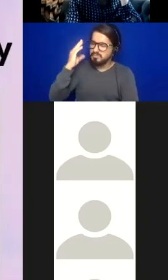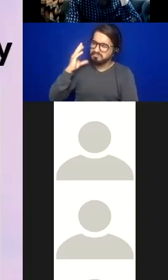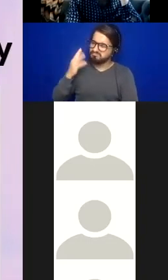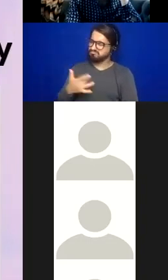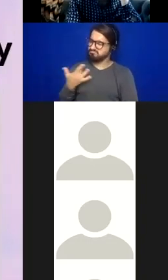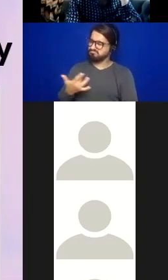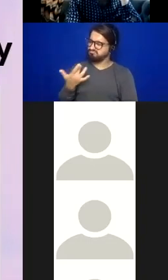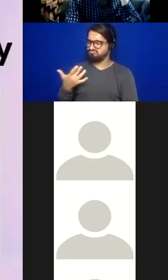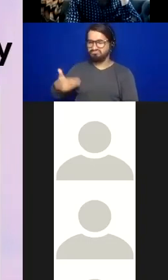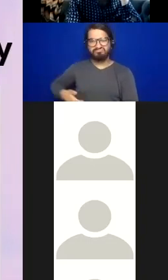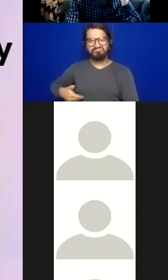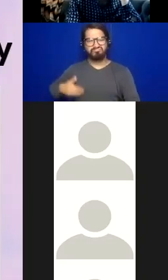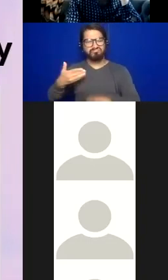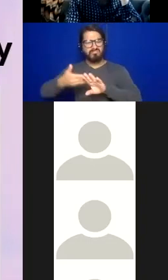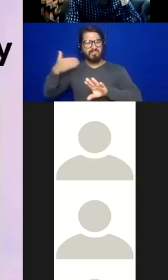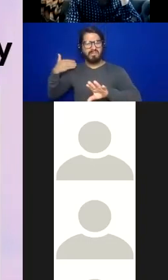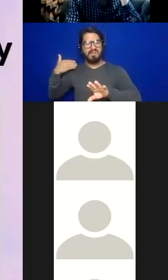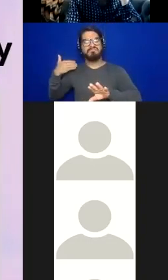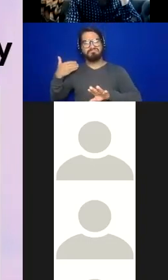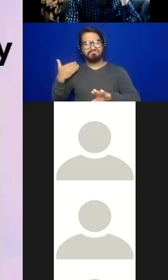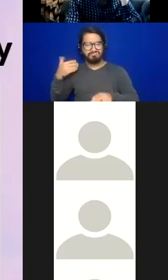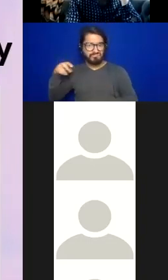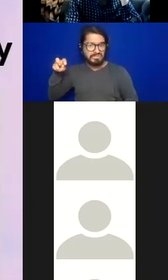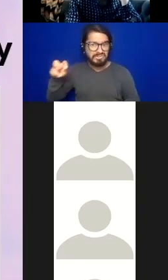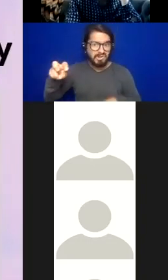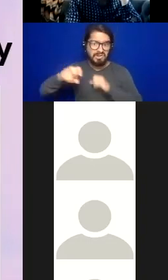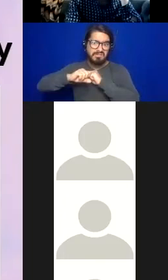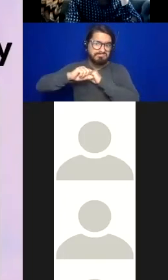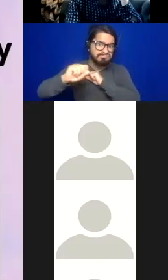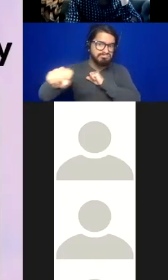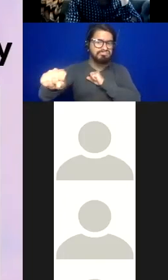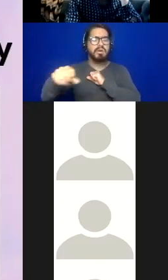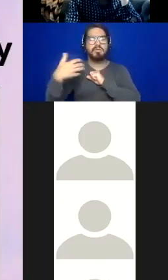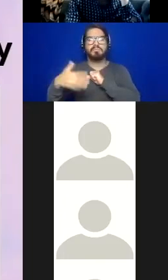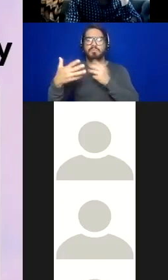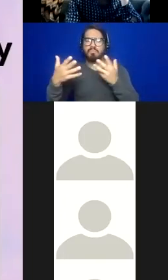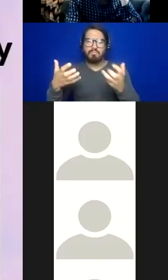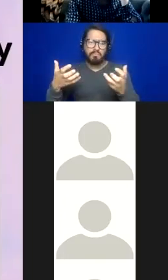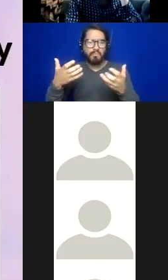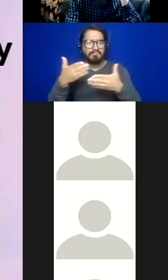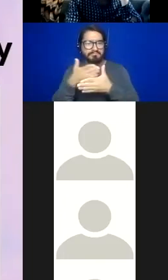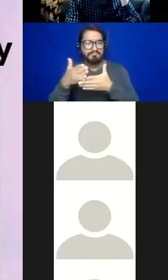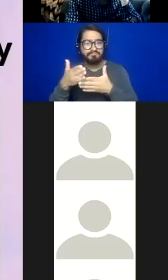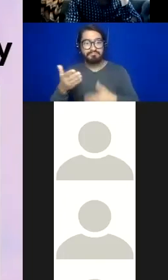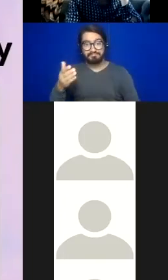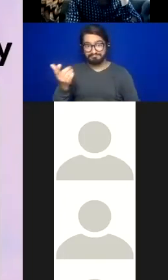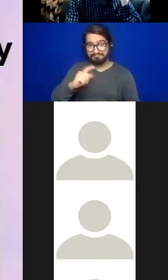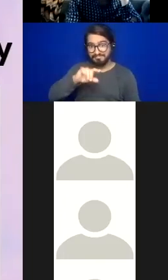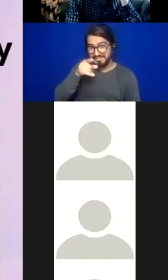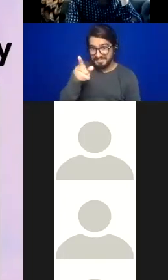that. It's been a long journey, and we're really excited to share part of it. Here's Jay. Hi, I'm